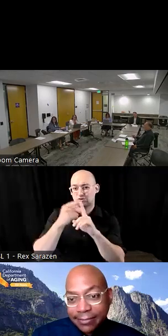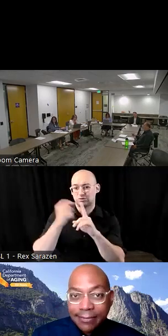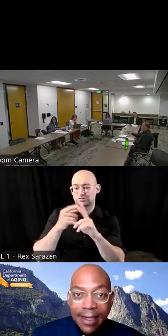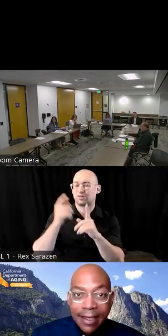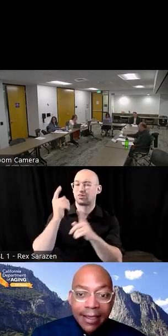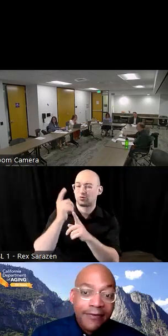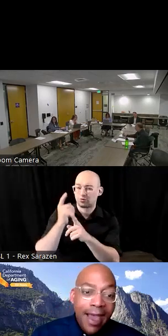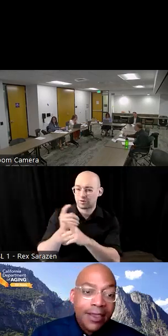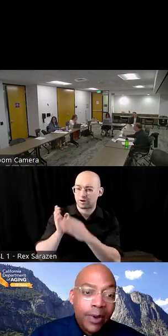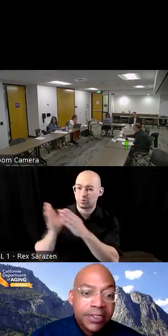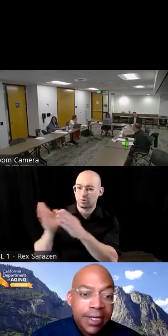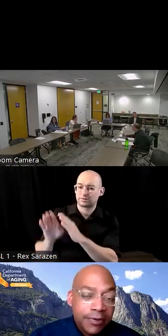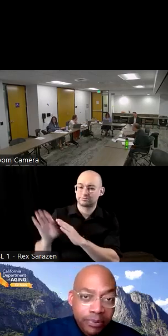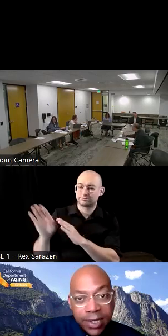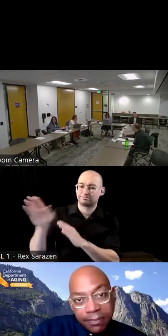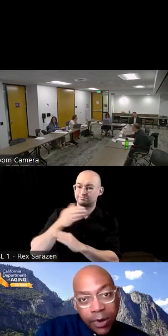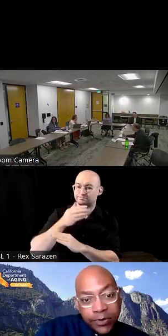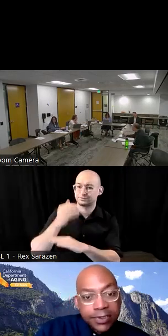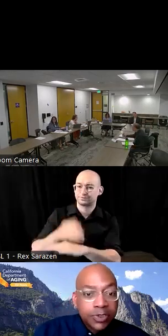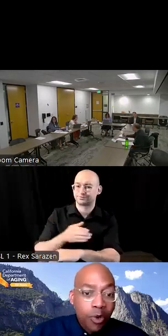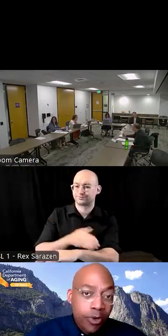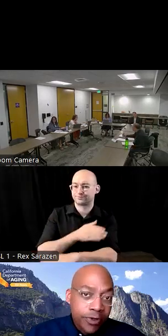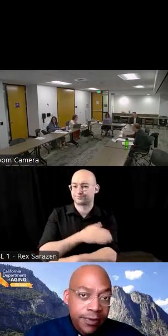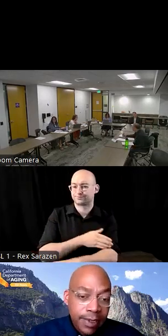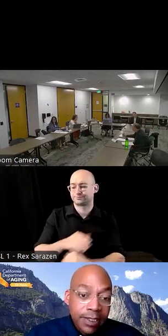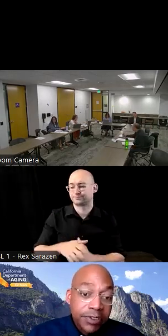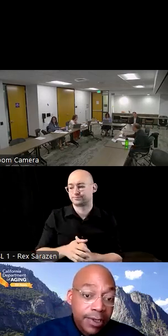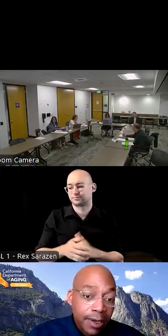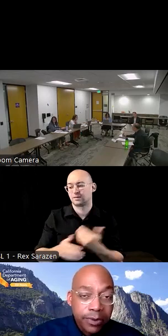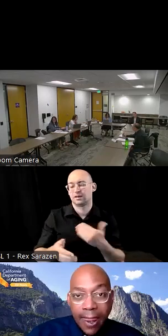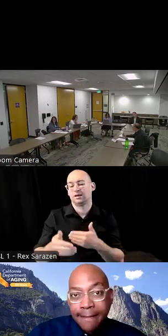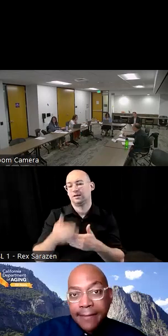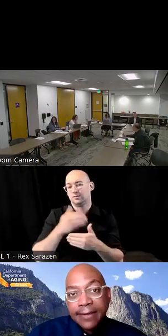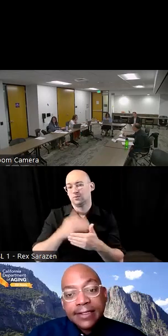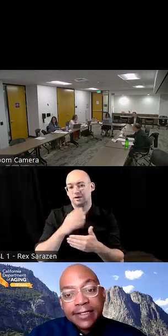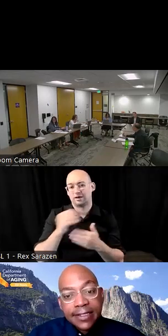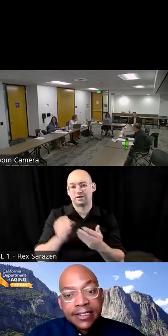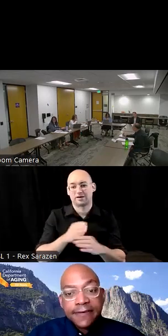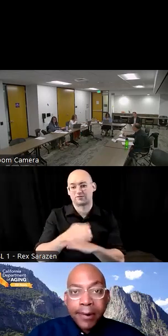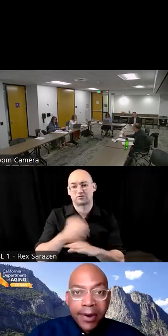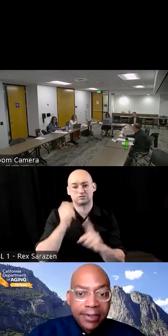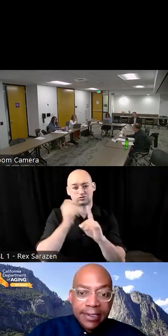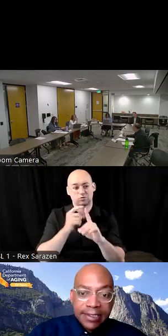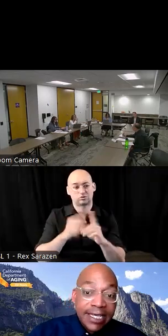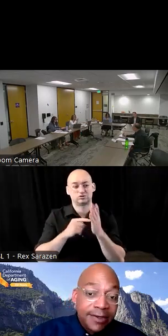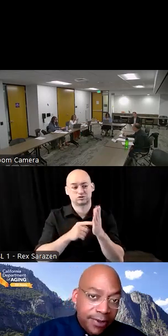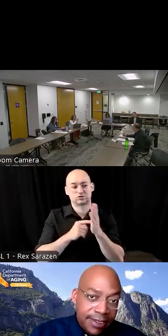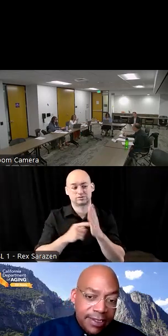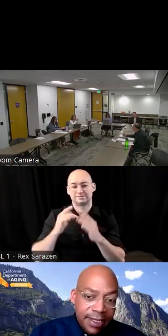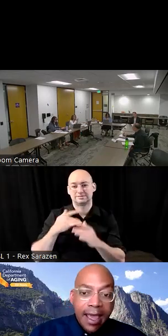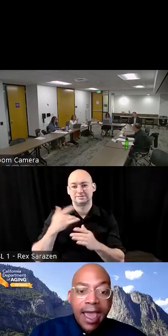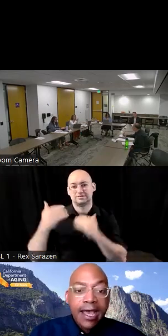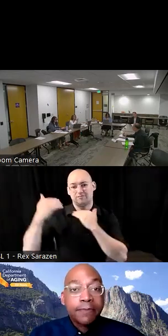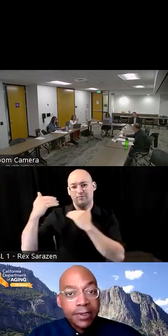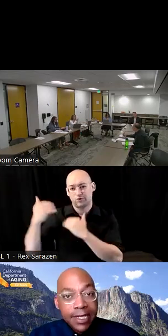direction. Evaluation of the pre and post scores showed that the sense of burden